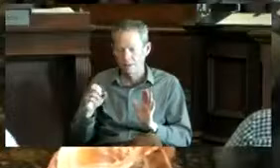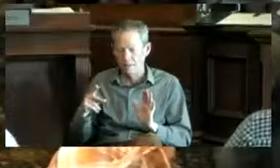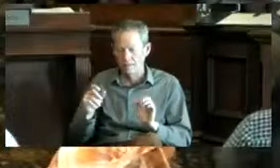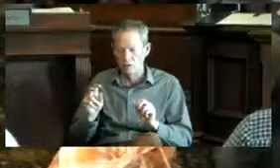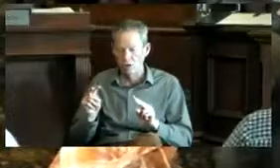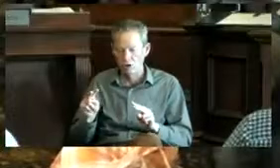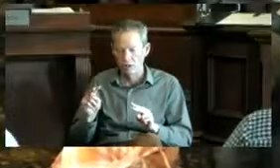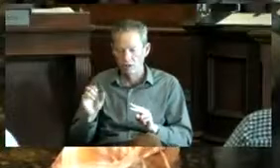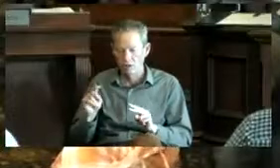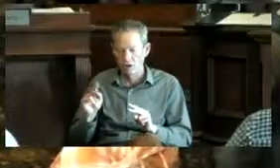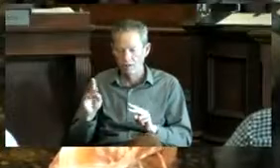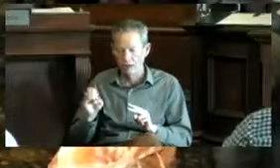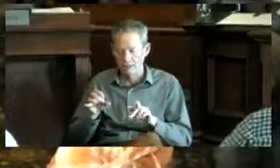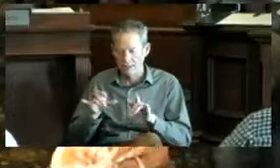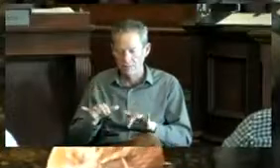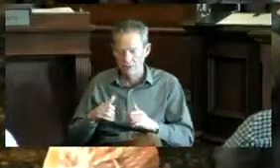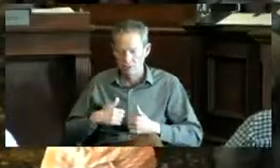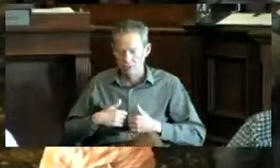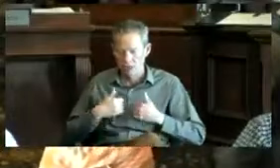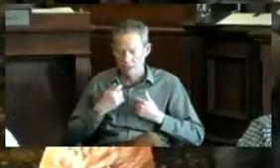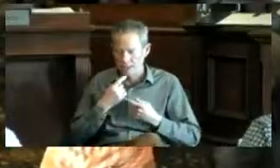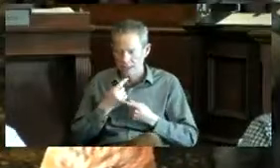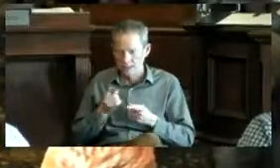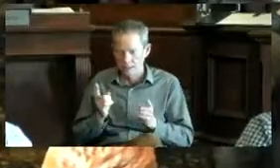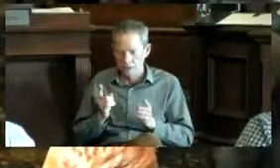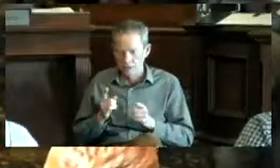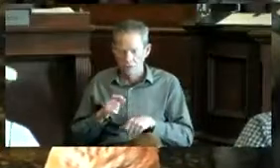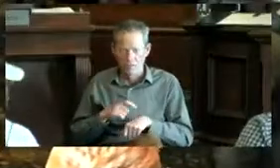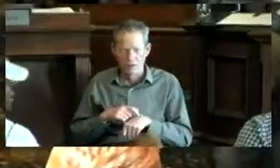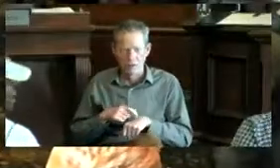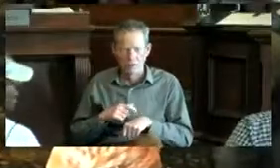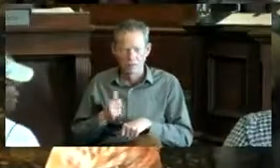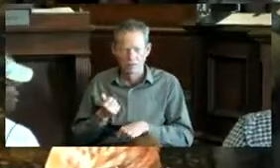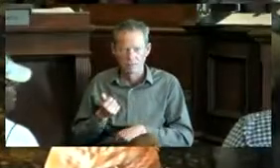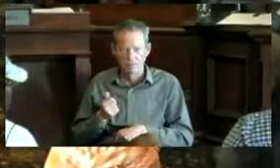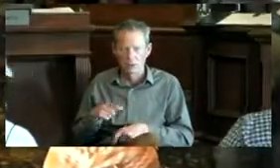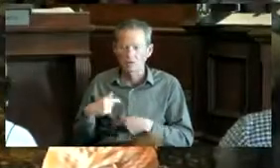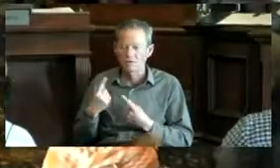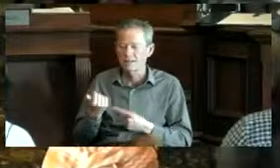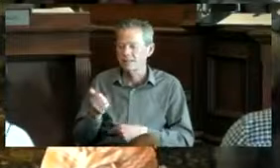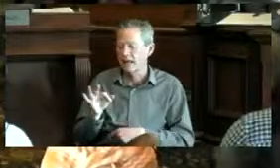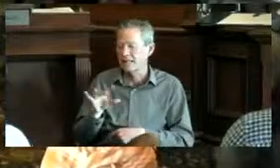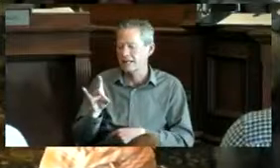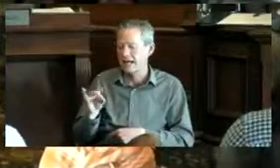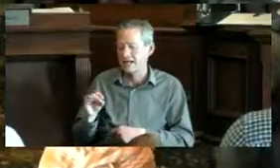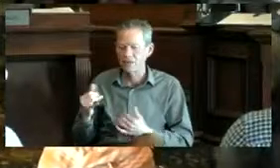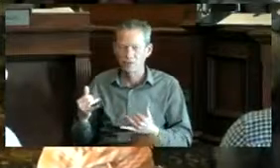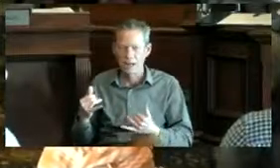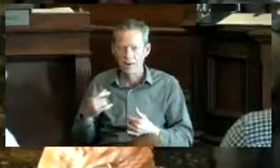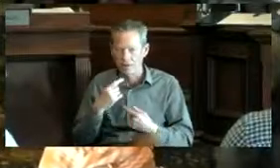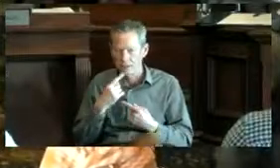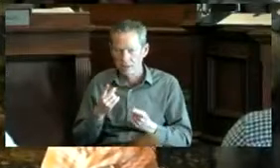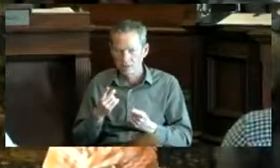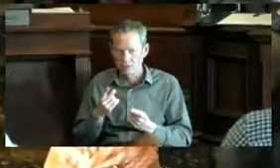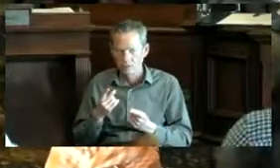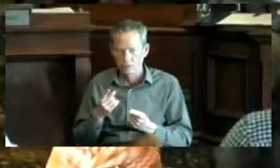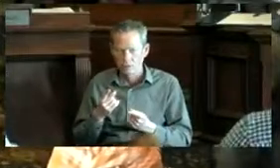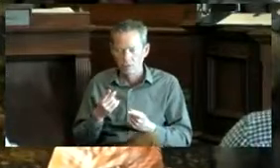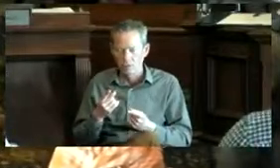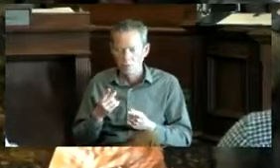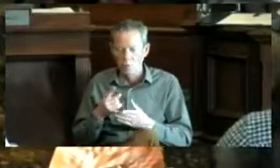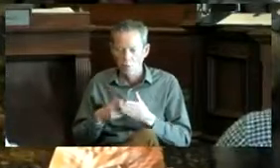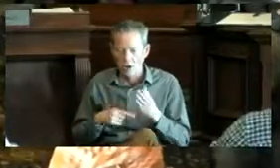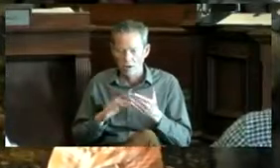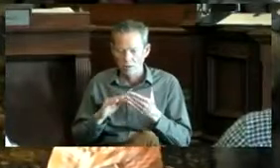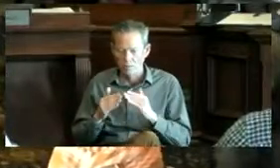to online and put in the address, and it tells you over what is the span of the last 1980 to now, tells you to 2021, tells you